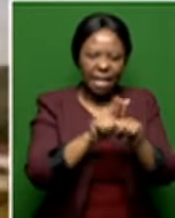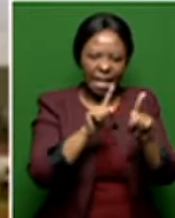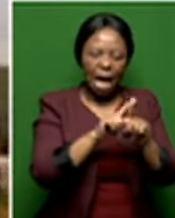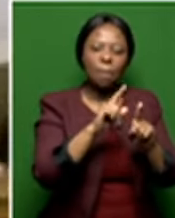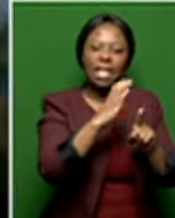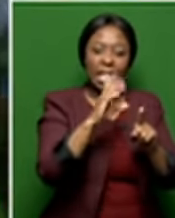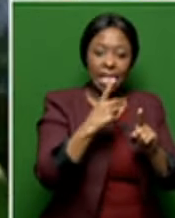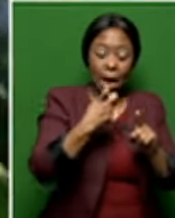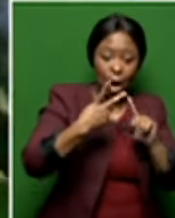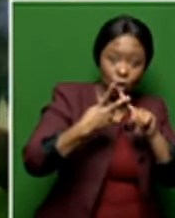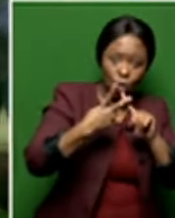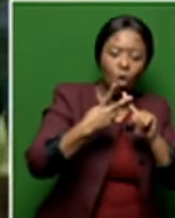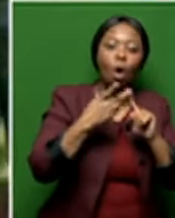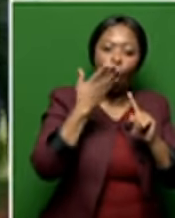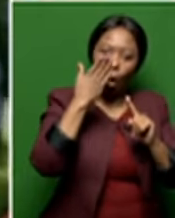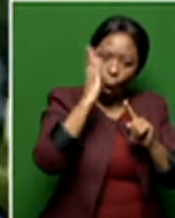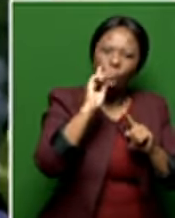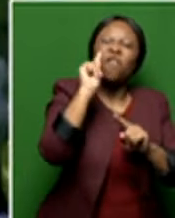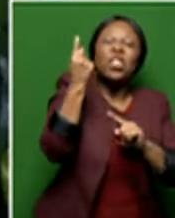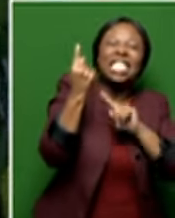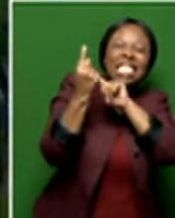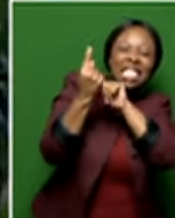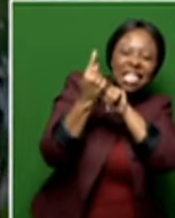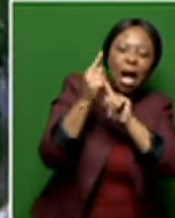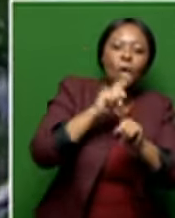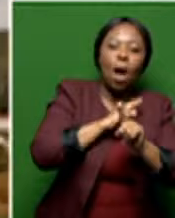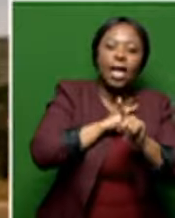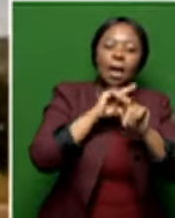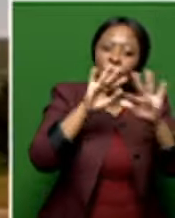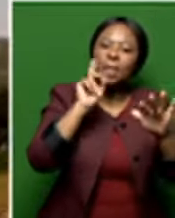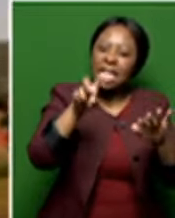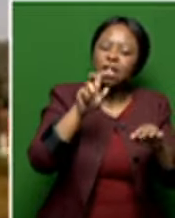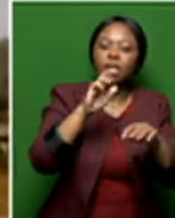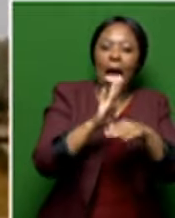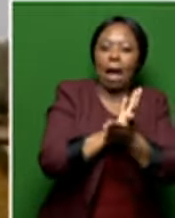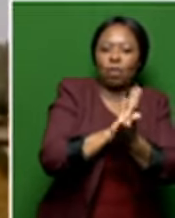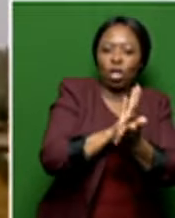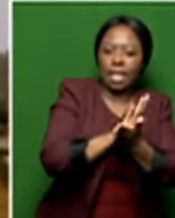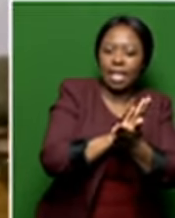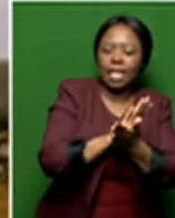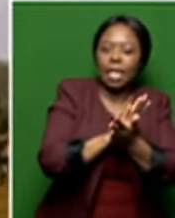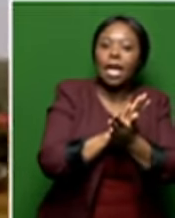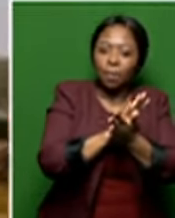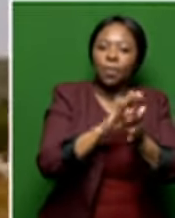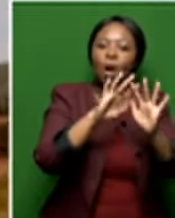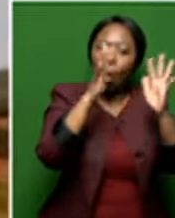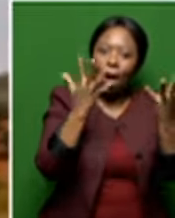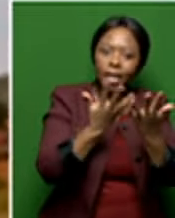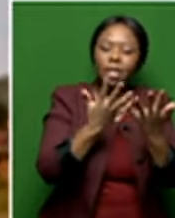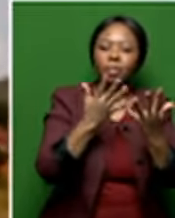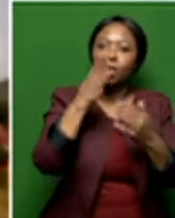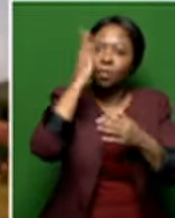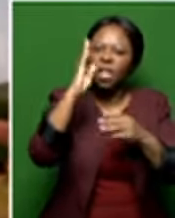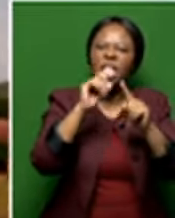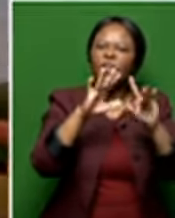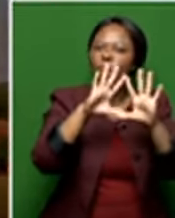be Put God First, because people need to appreciate the wealth that exists in Him if you go to Him and you put